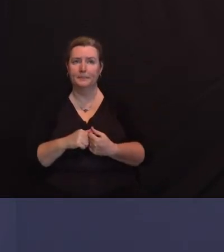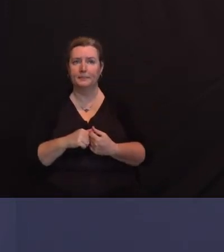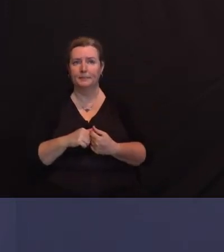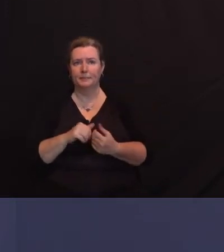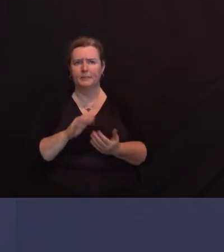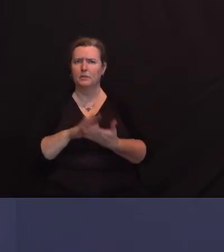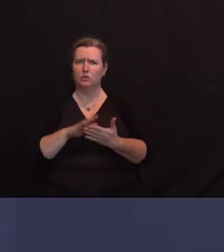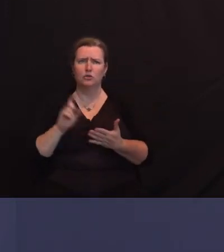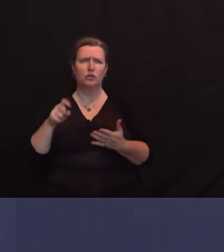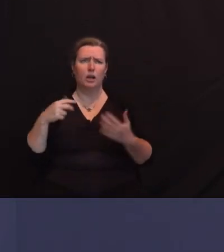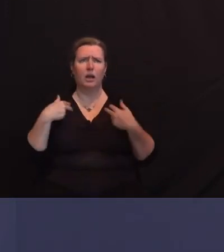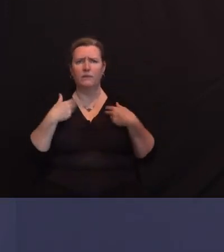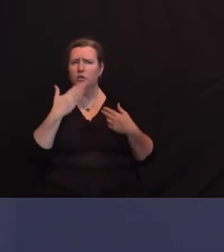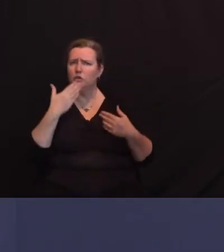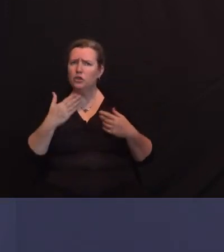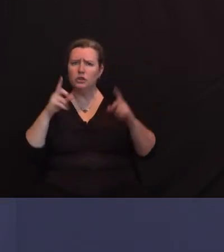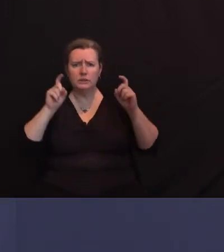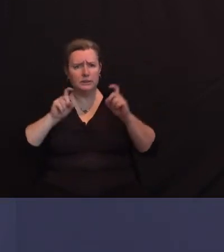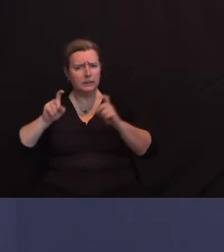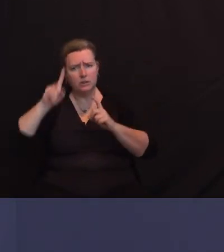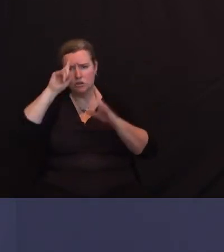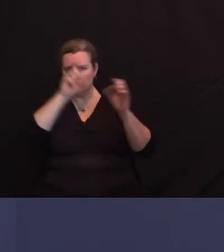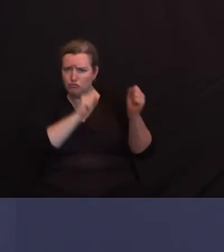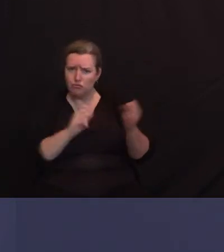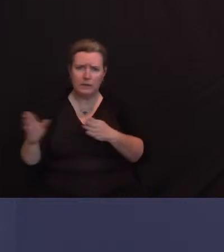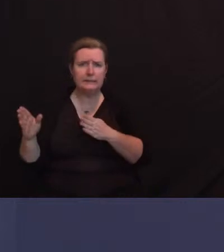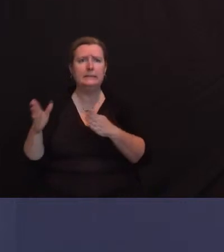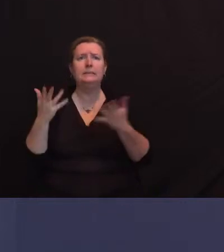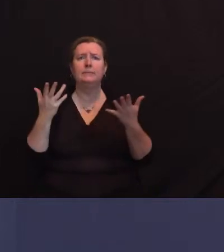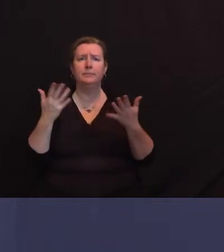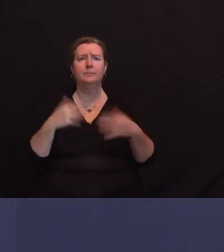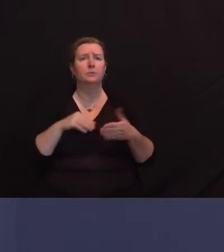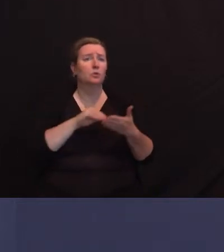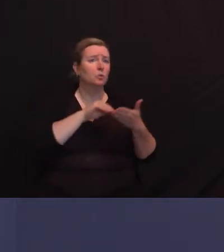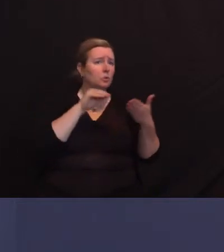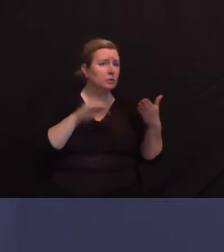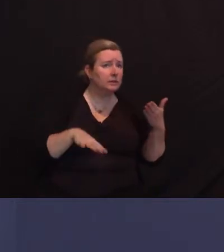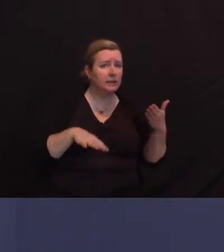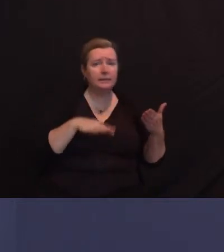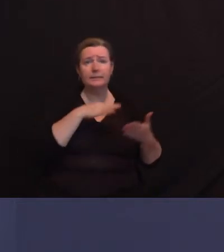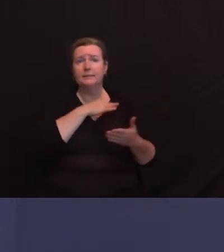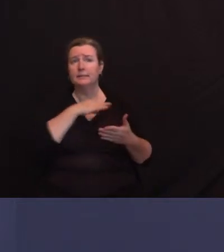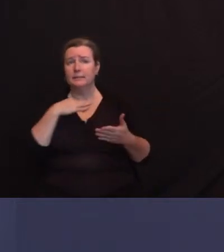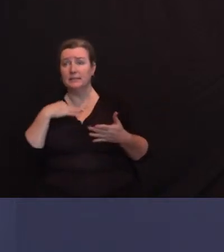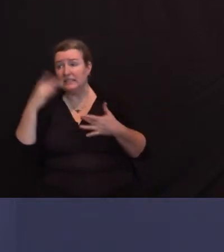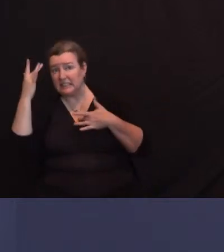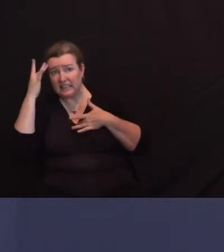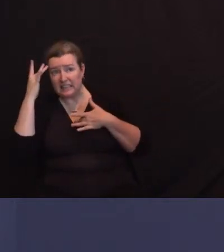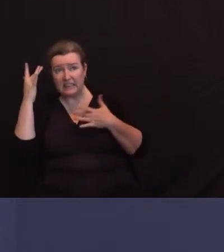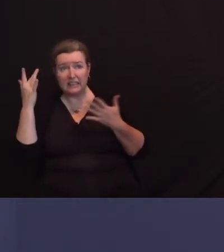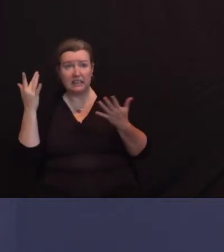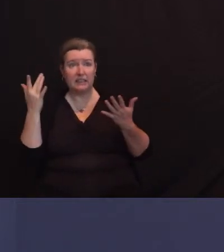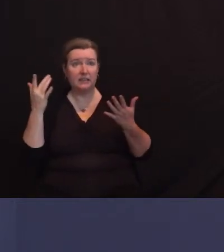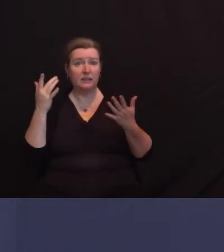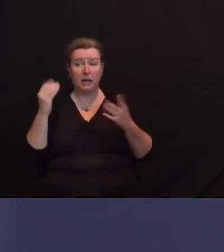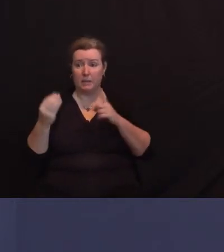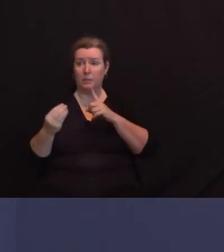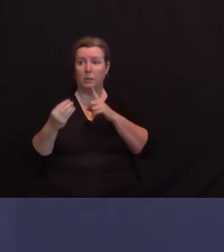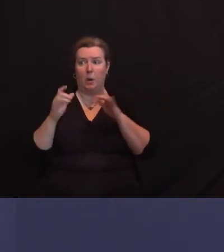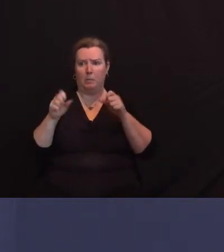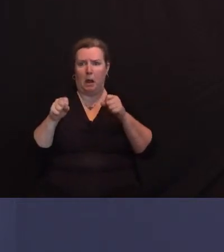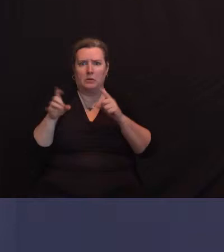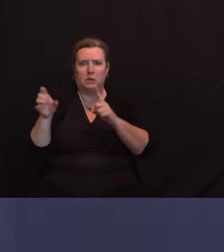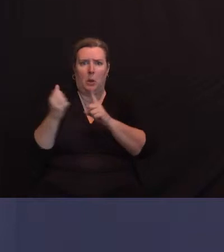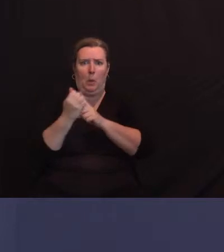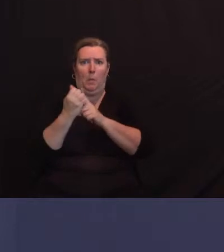K-12 schools and when students or staff are ill and have potential COVID-19 exposures. Local health departments will guide them